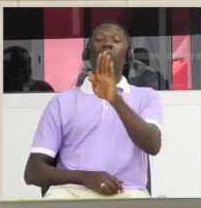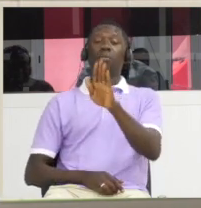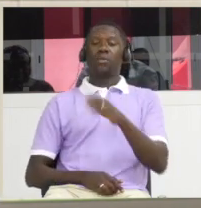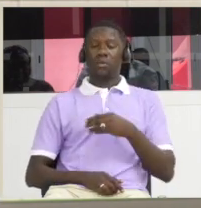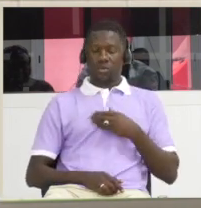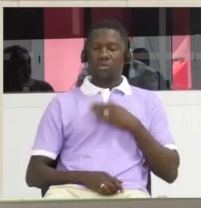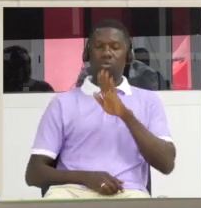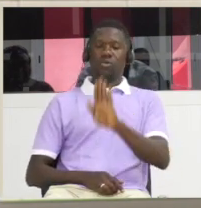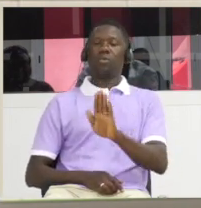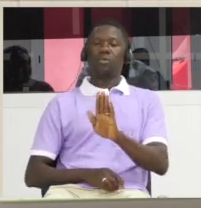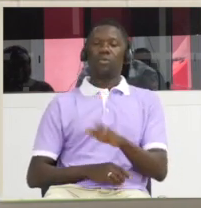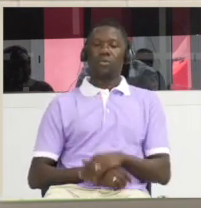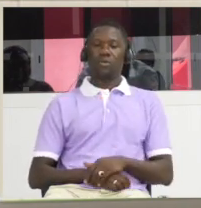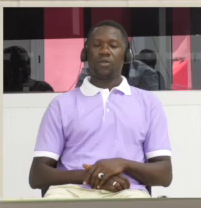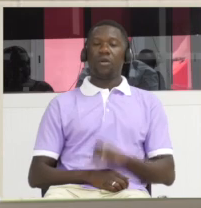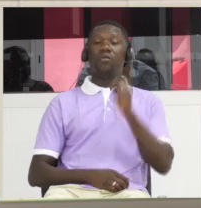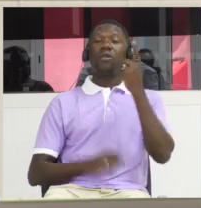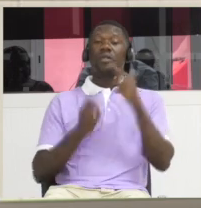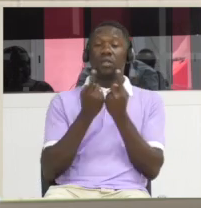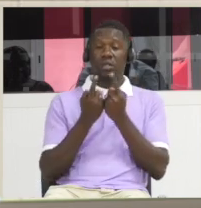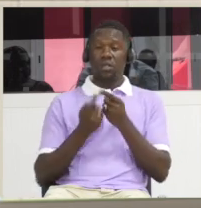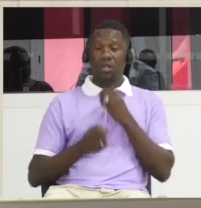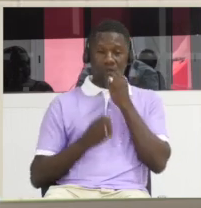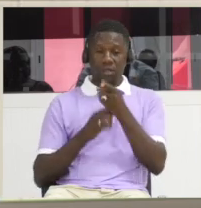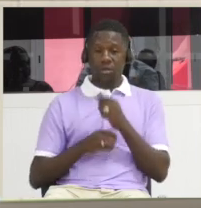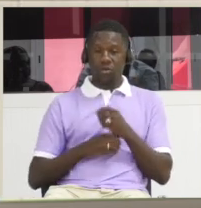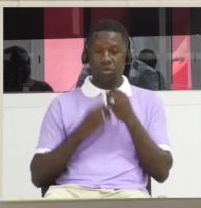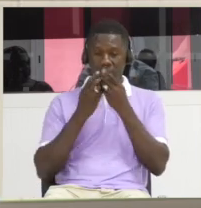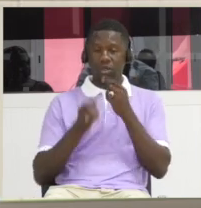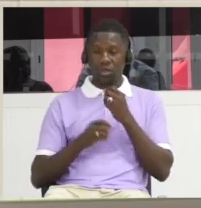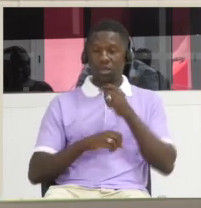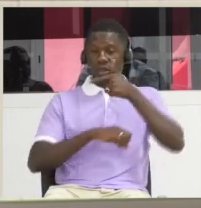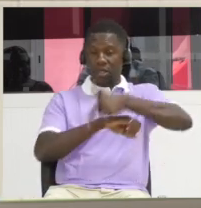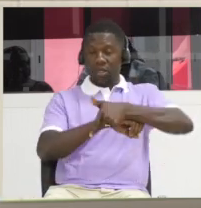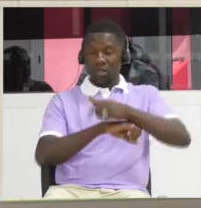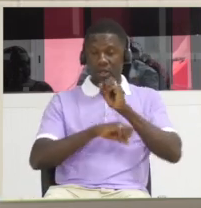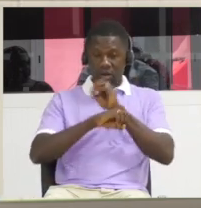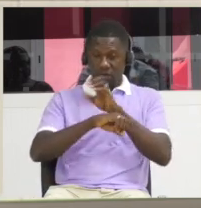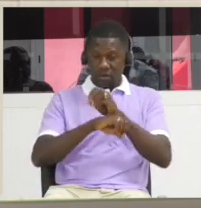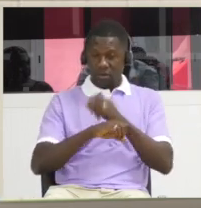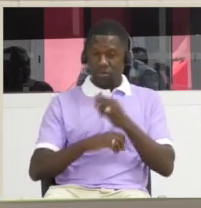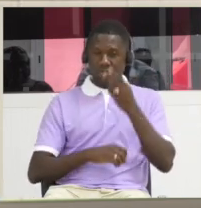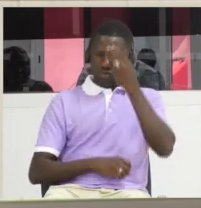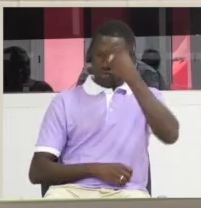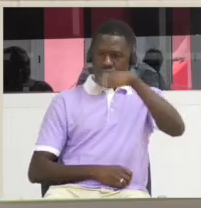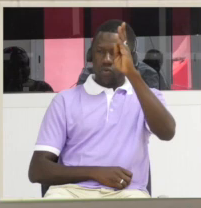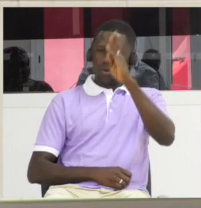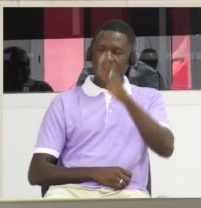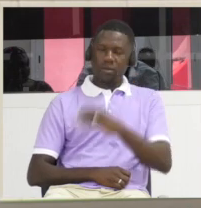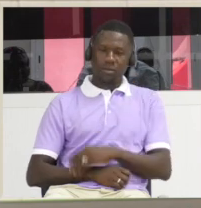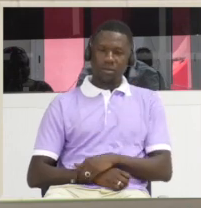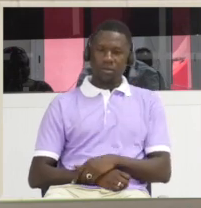And first thing he did was to tell the Nigerian advisor to go away,